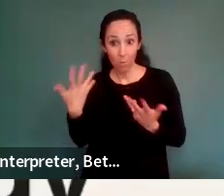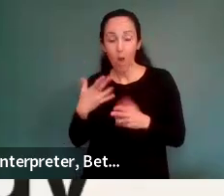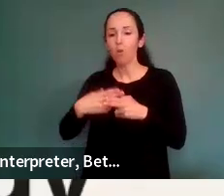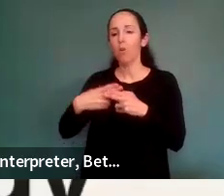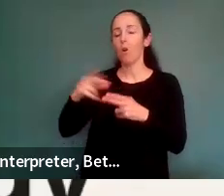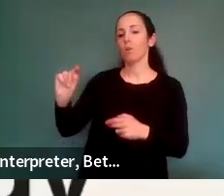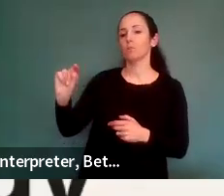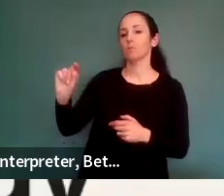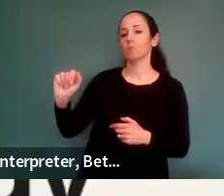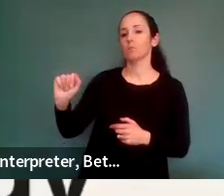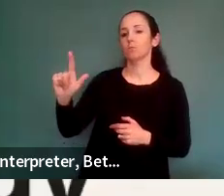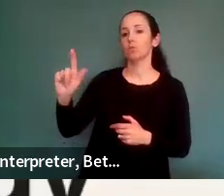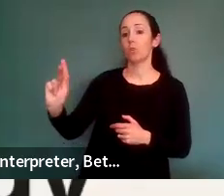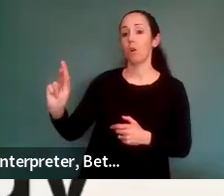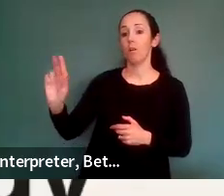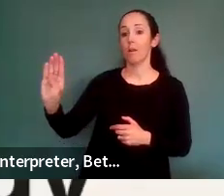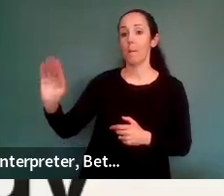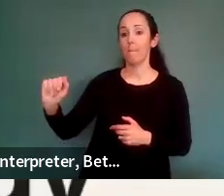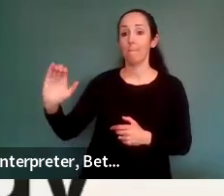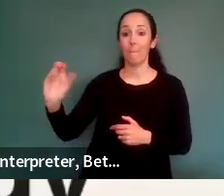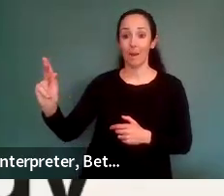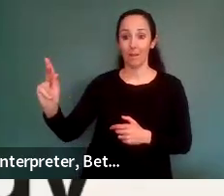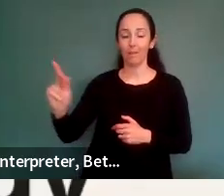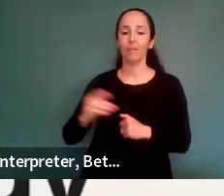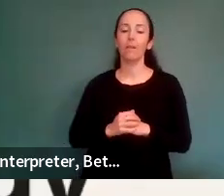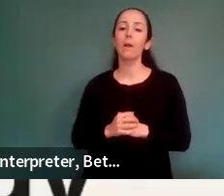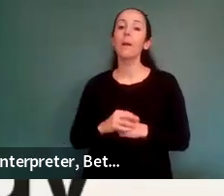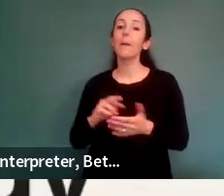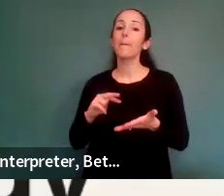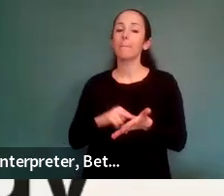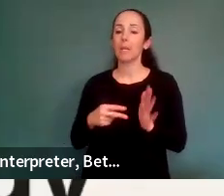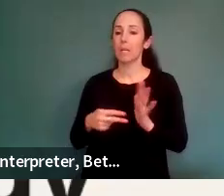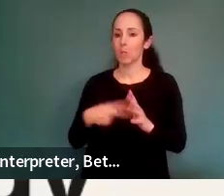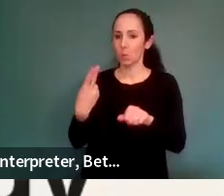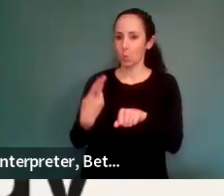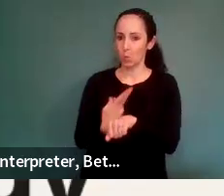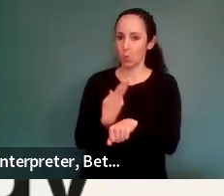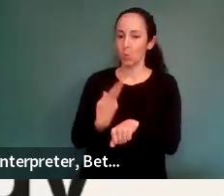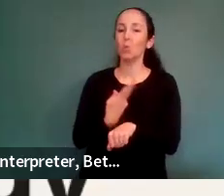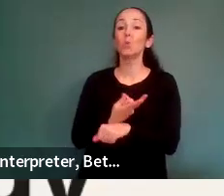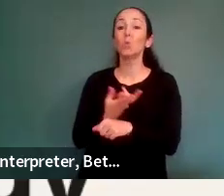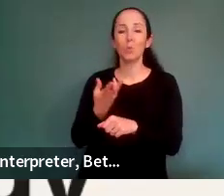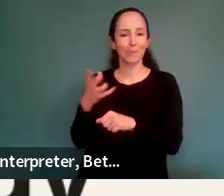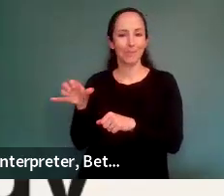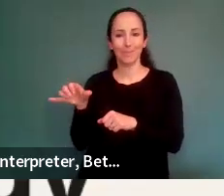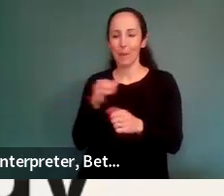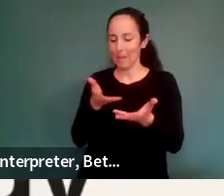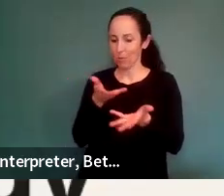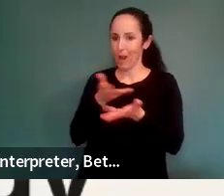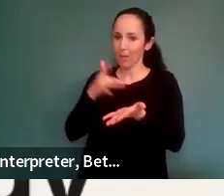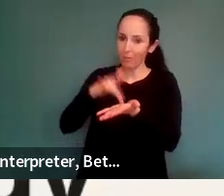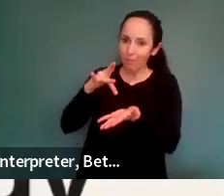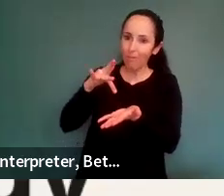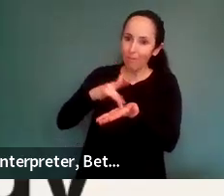And in TalkBack, again, you're using the gesture-based interaction. And as